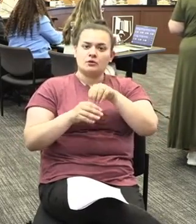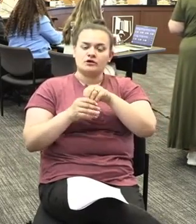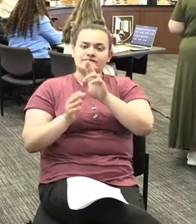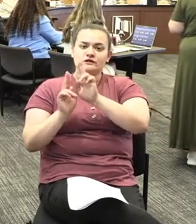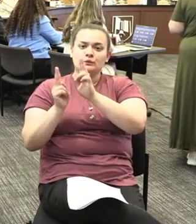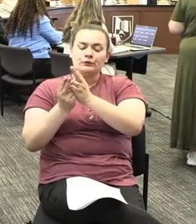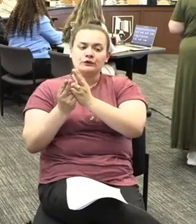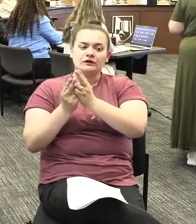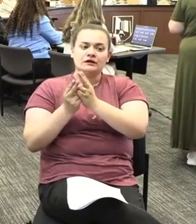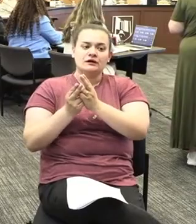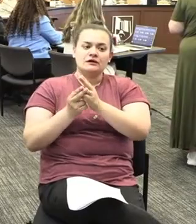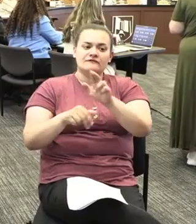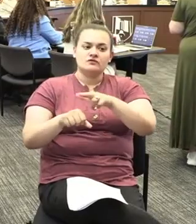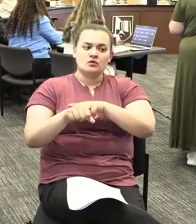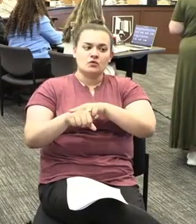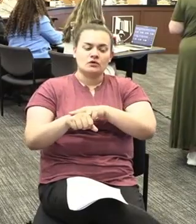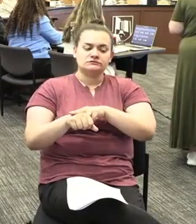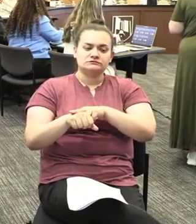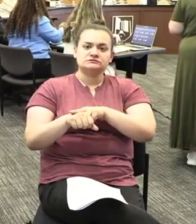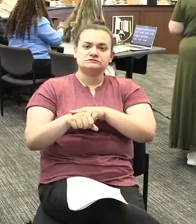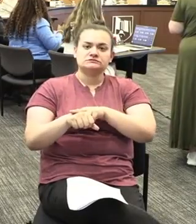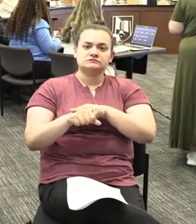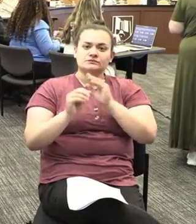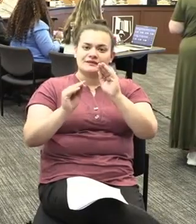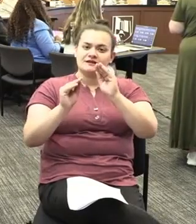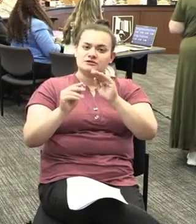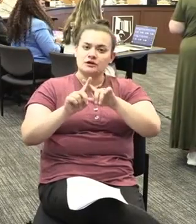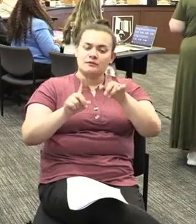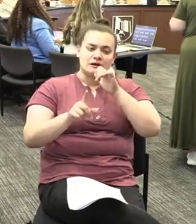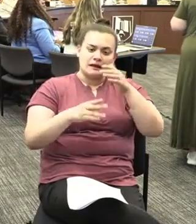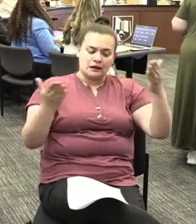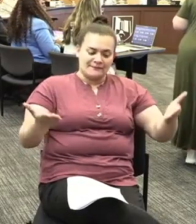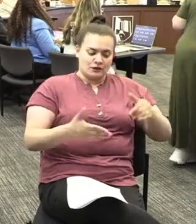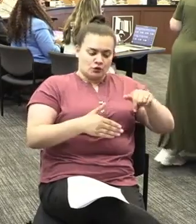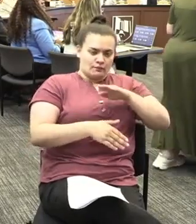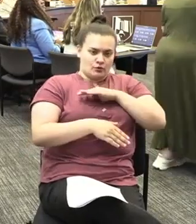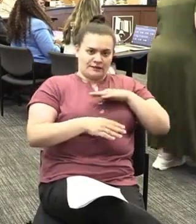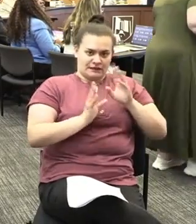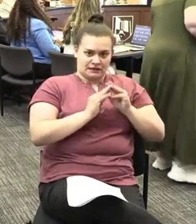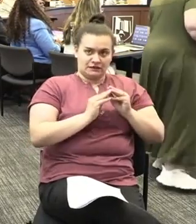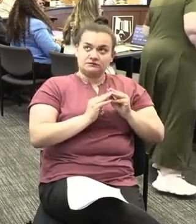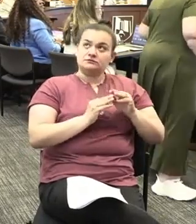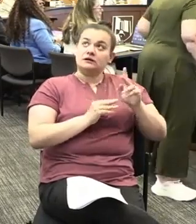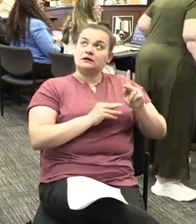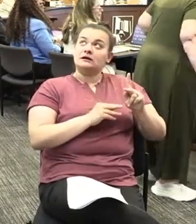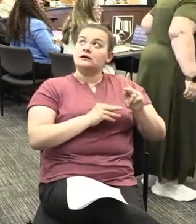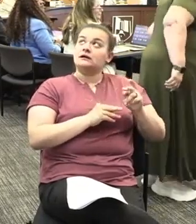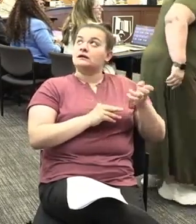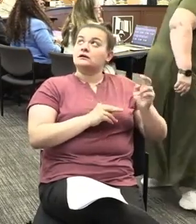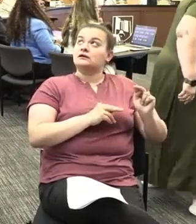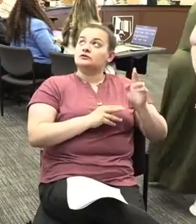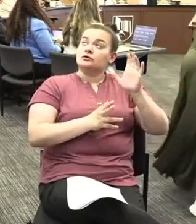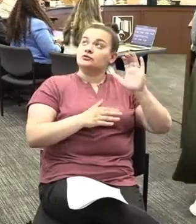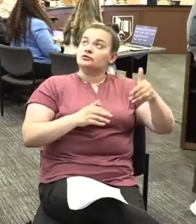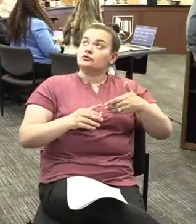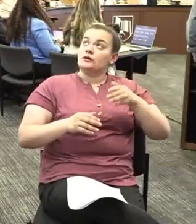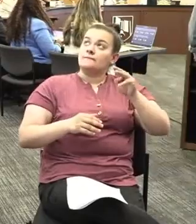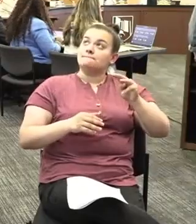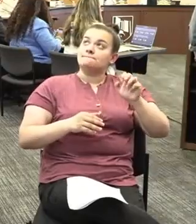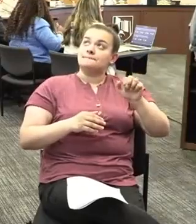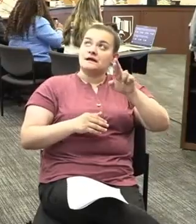of course, I'm going to keep teaching, but just won't be here quite as often. Mary, if you'd like to introduce yourself. Congratulations. Hello, Mary